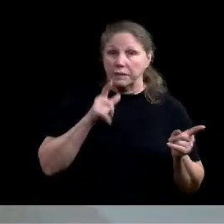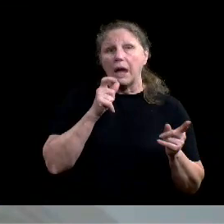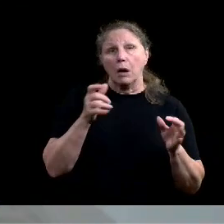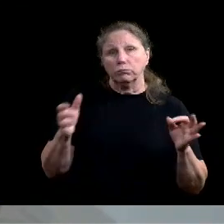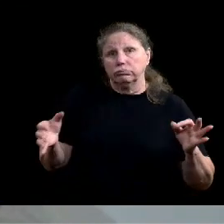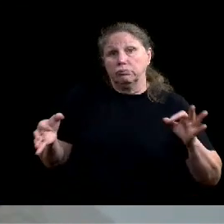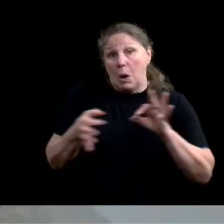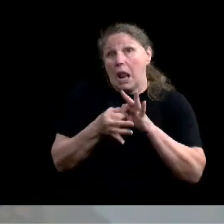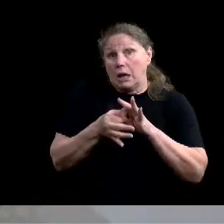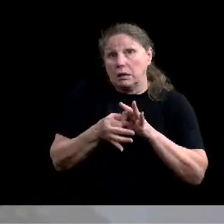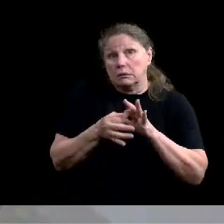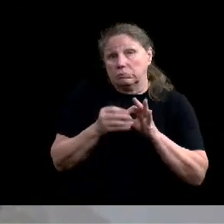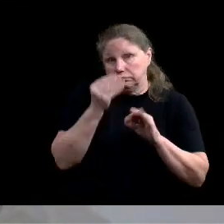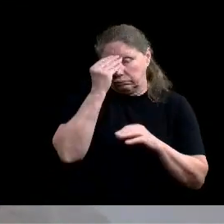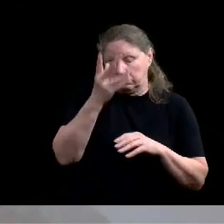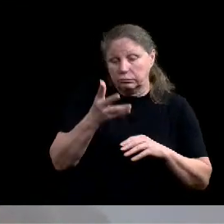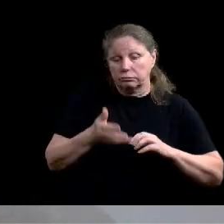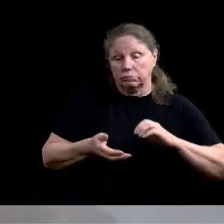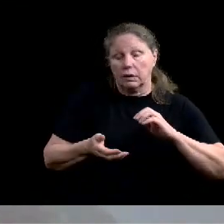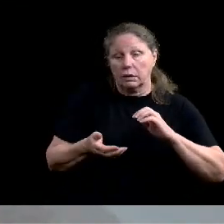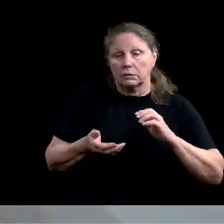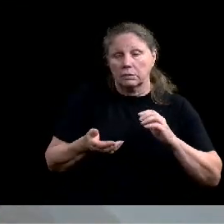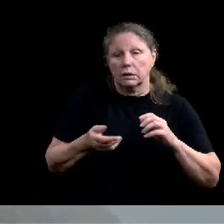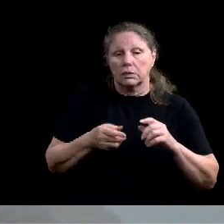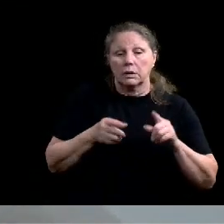two completely different asset base.